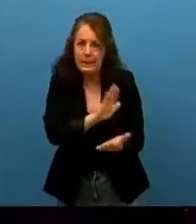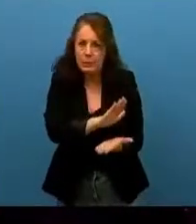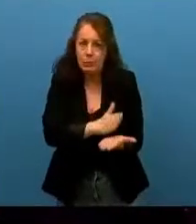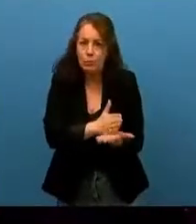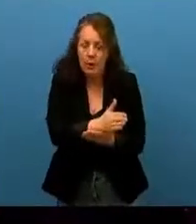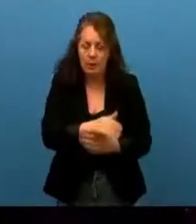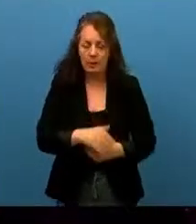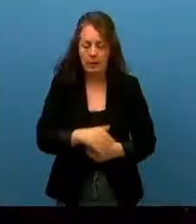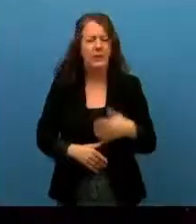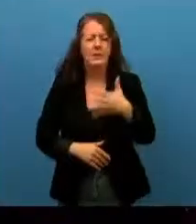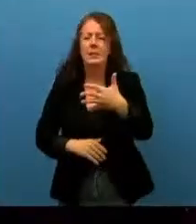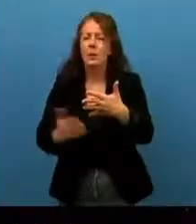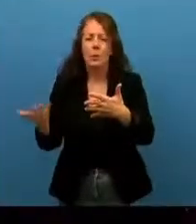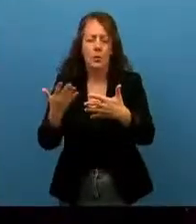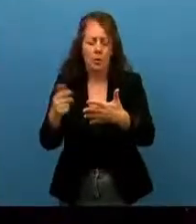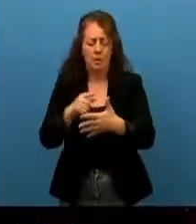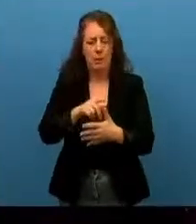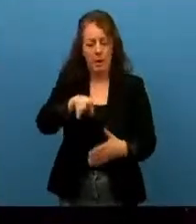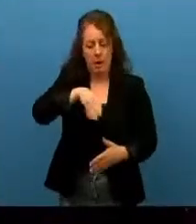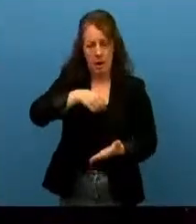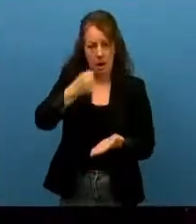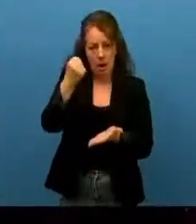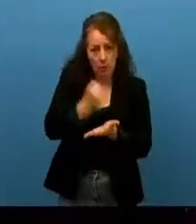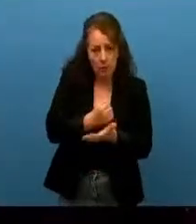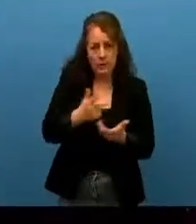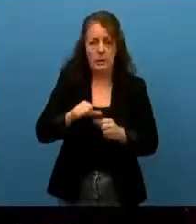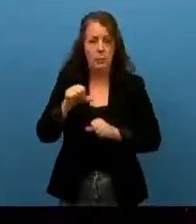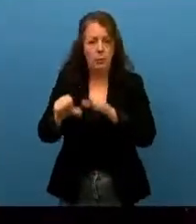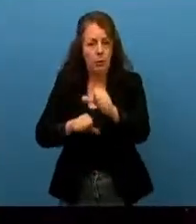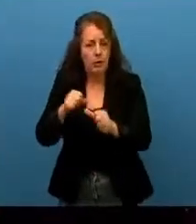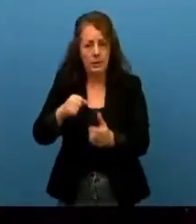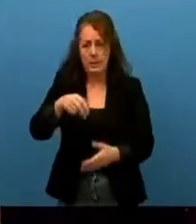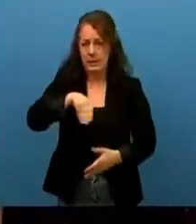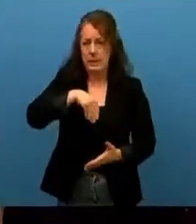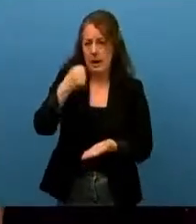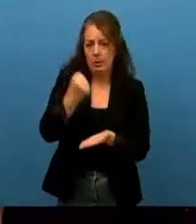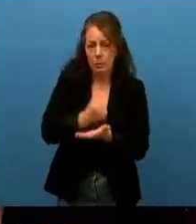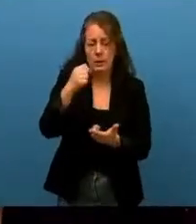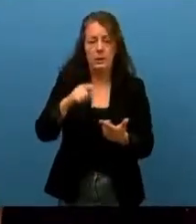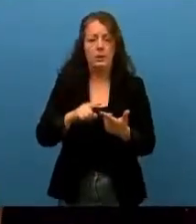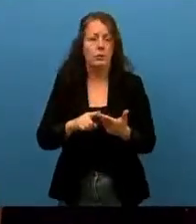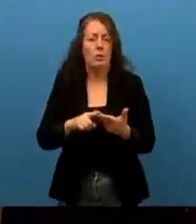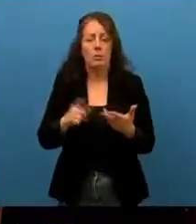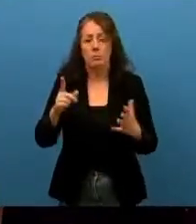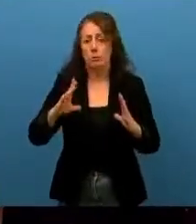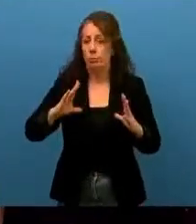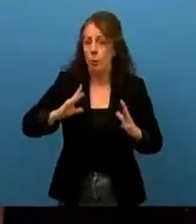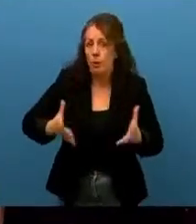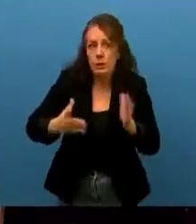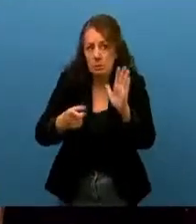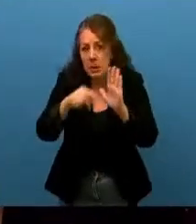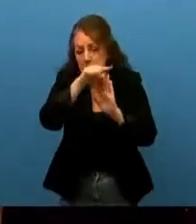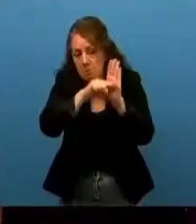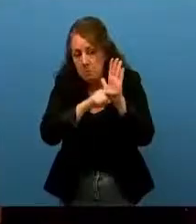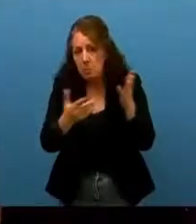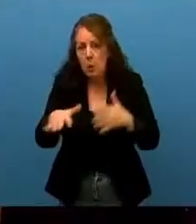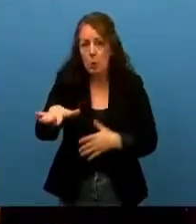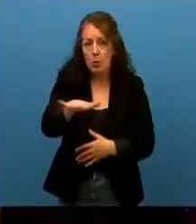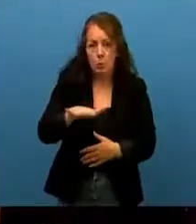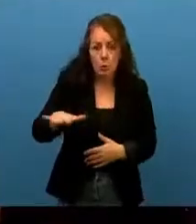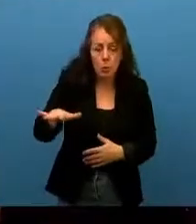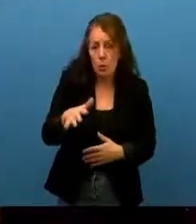accreditation principles, venues of participation, participation modalities, and preventing and